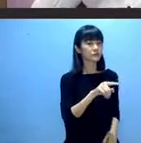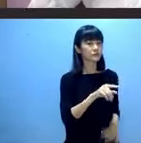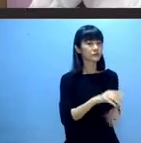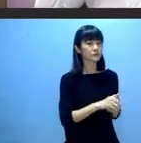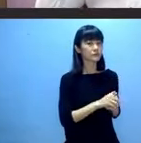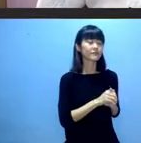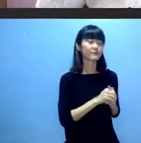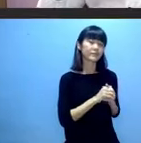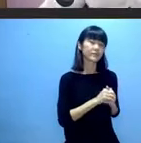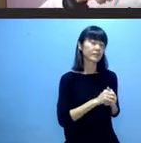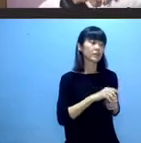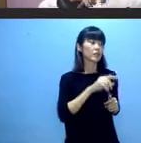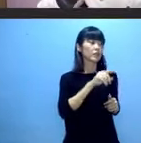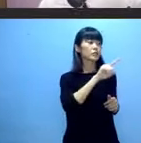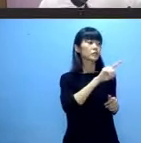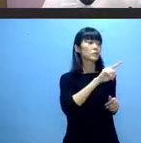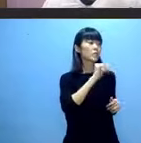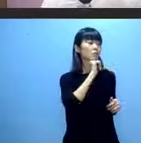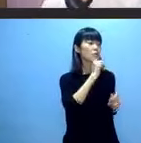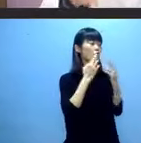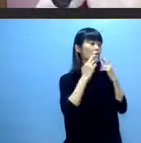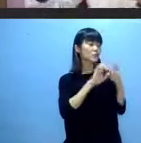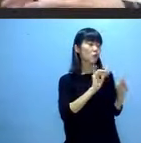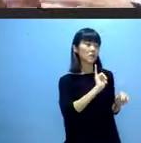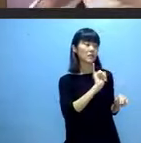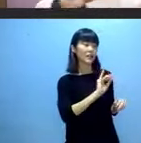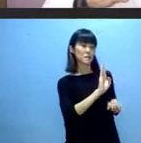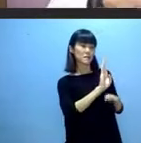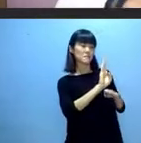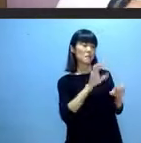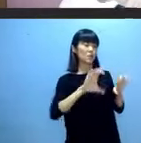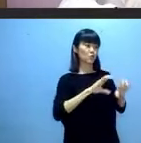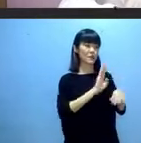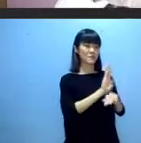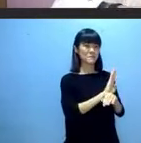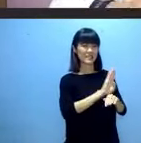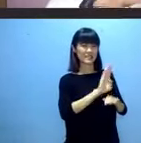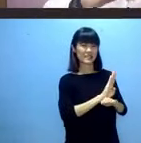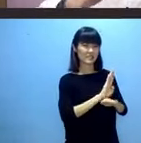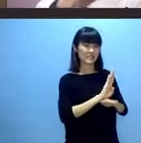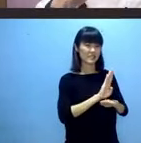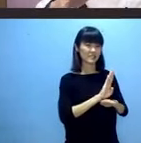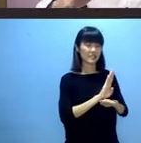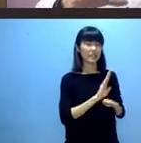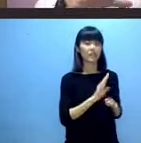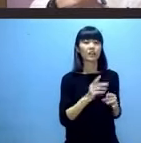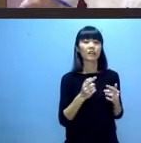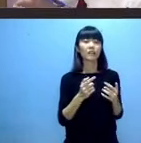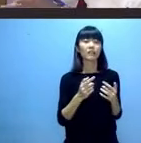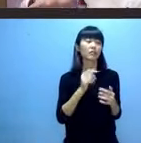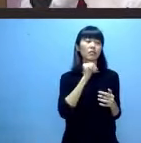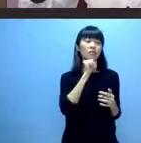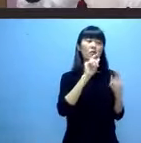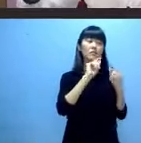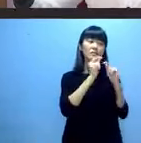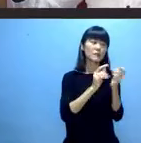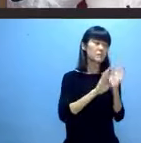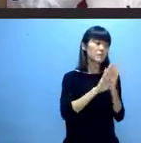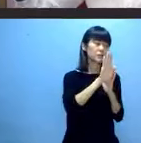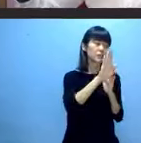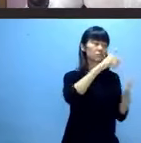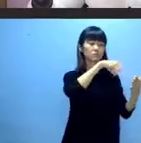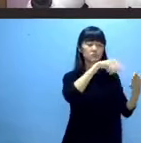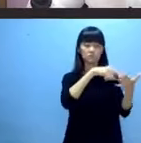in a business kind of way, in a sense, because your workshops, your team building, all of that were cancelled. But what you did was